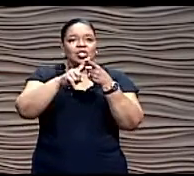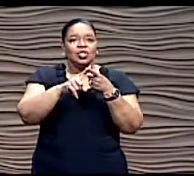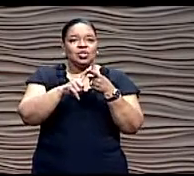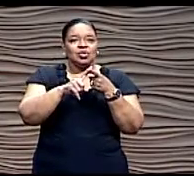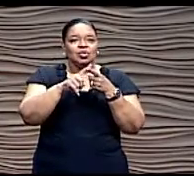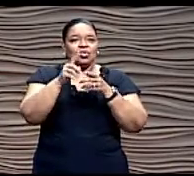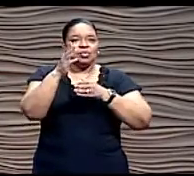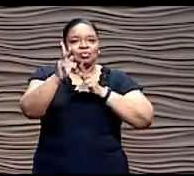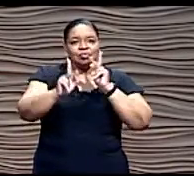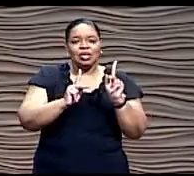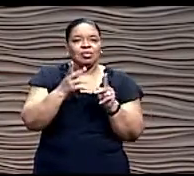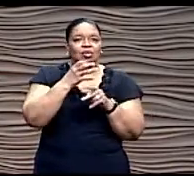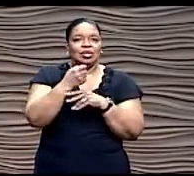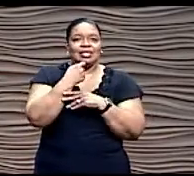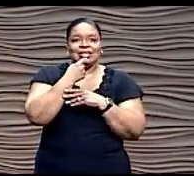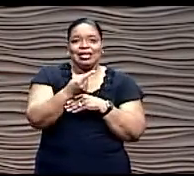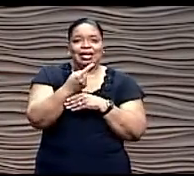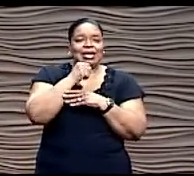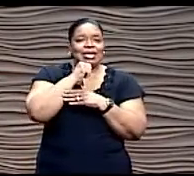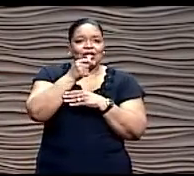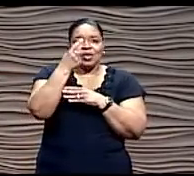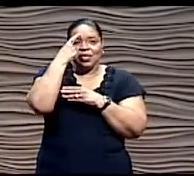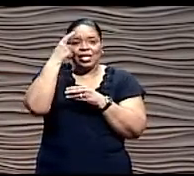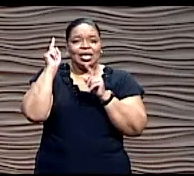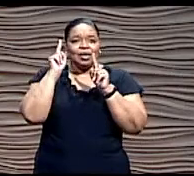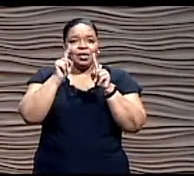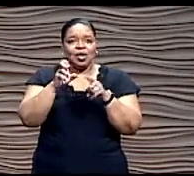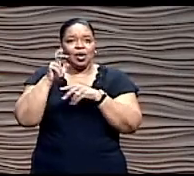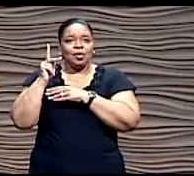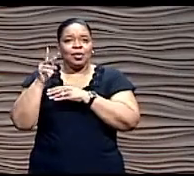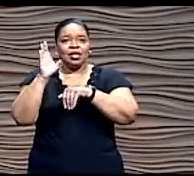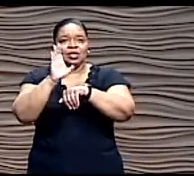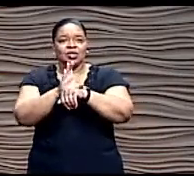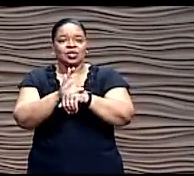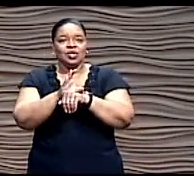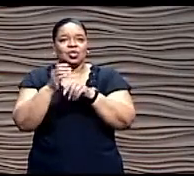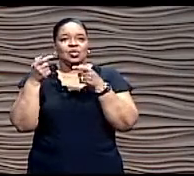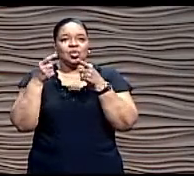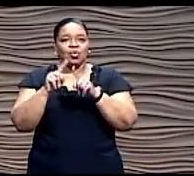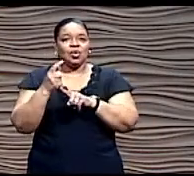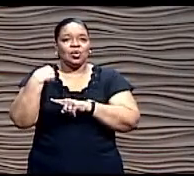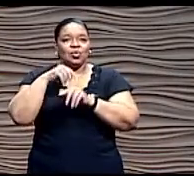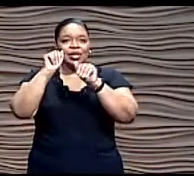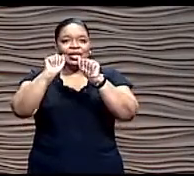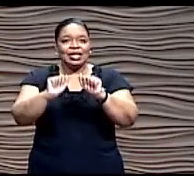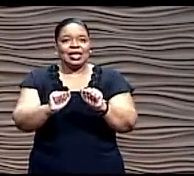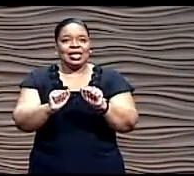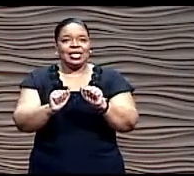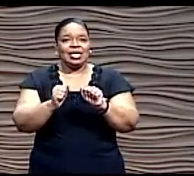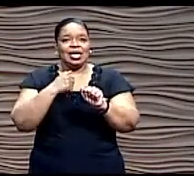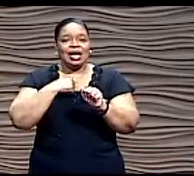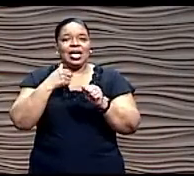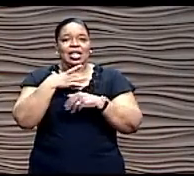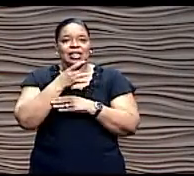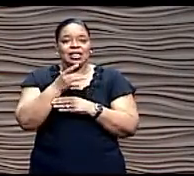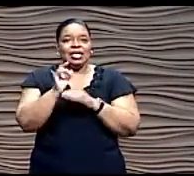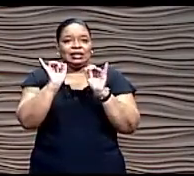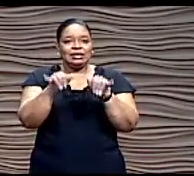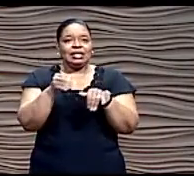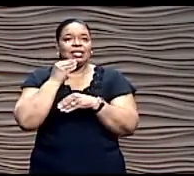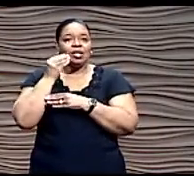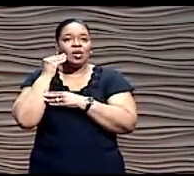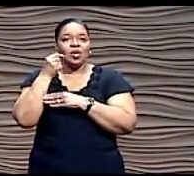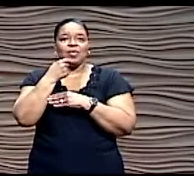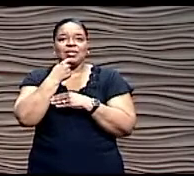and they said, you know, I don't think I would ever go back to church once we can, because I enjoy being at home. He said